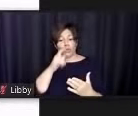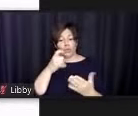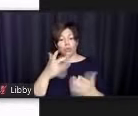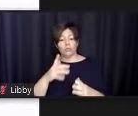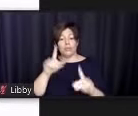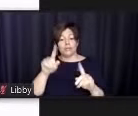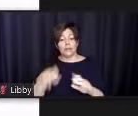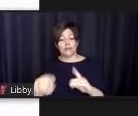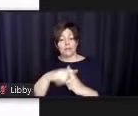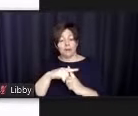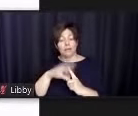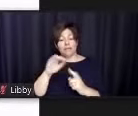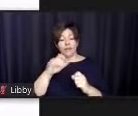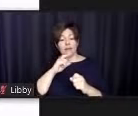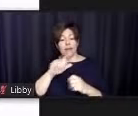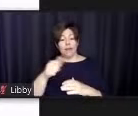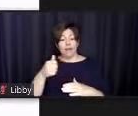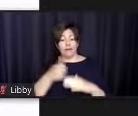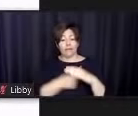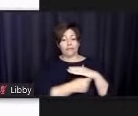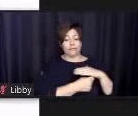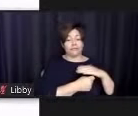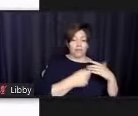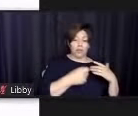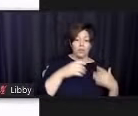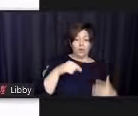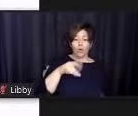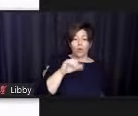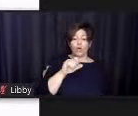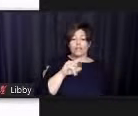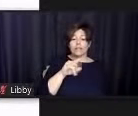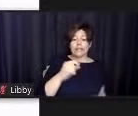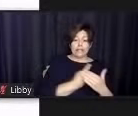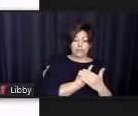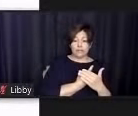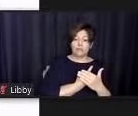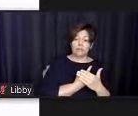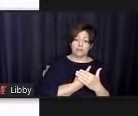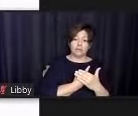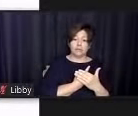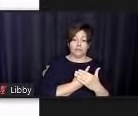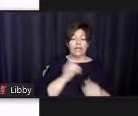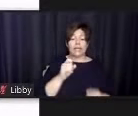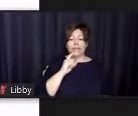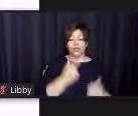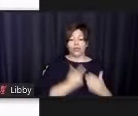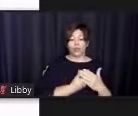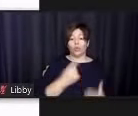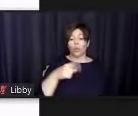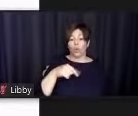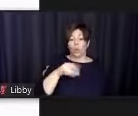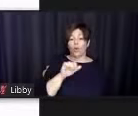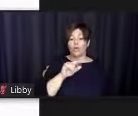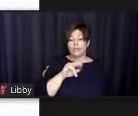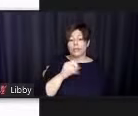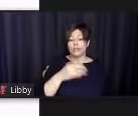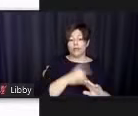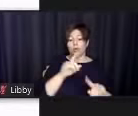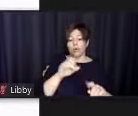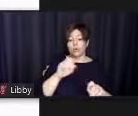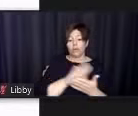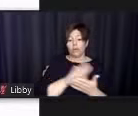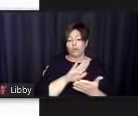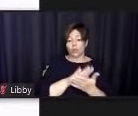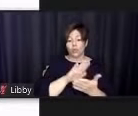and can be quarantined afterwards, okay? And their need for being quarantined before returning to school and also for the needs of health issues who